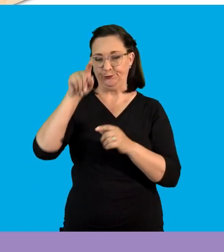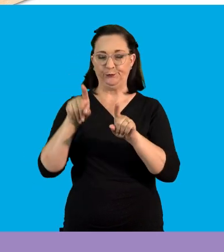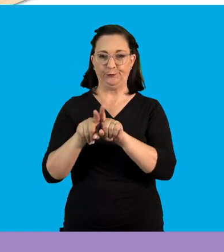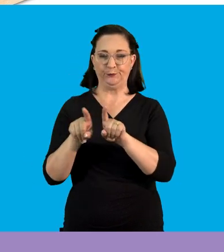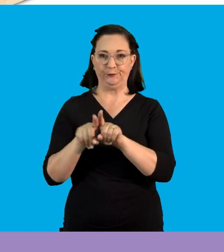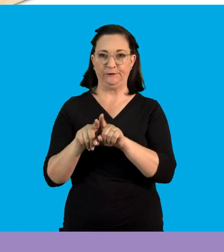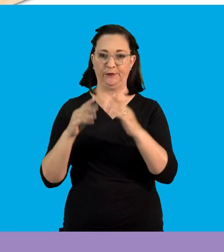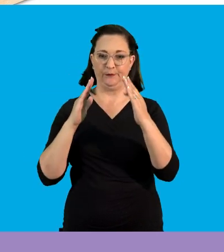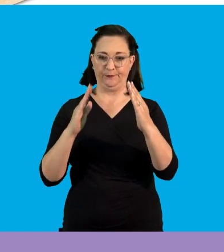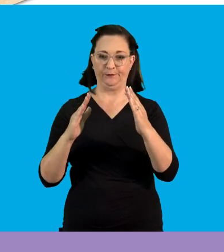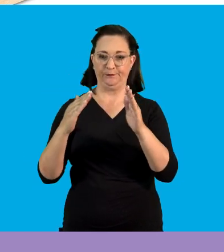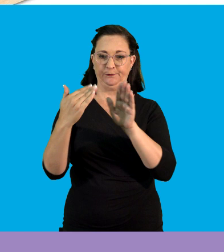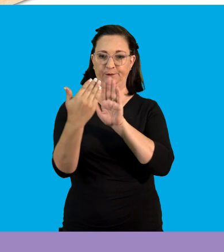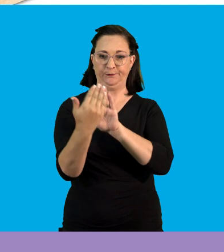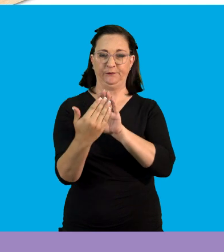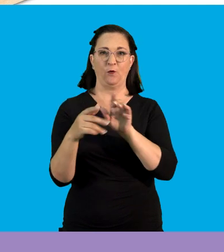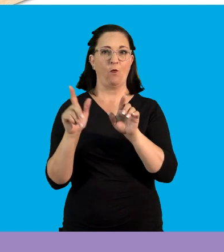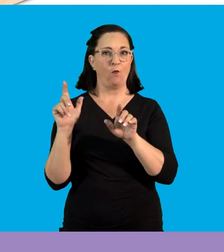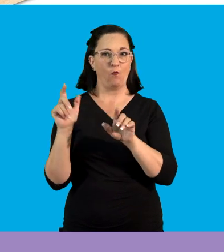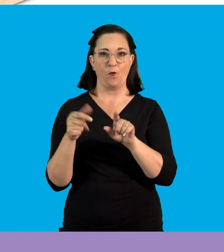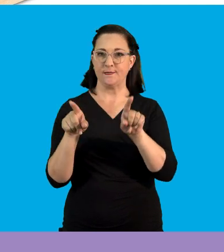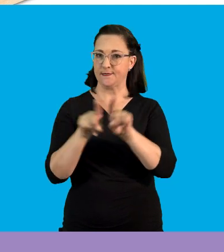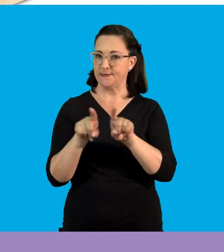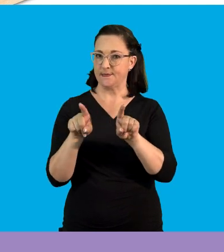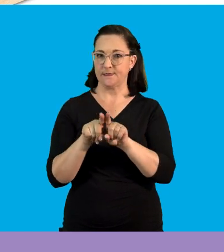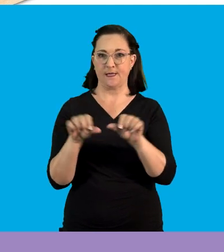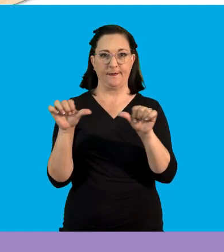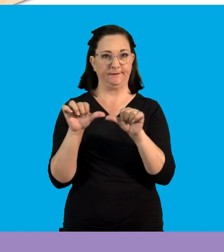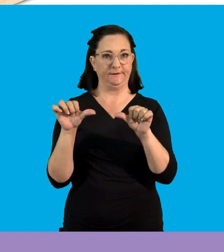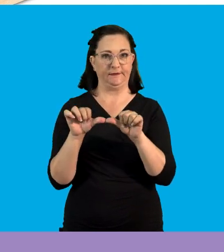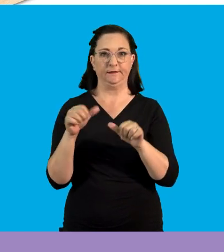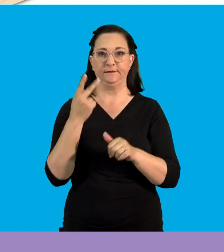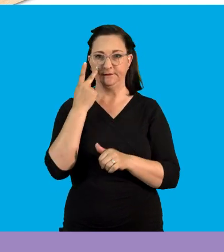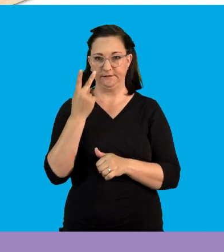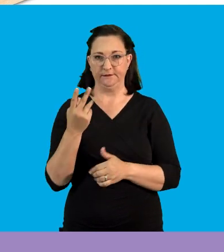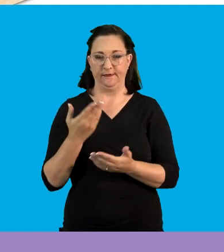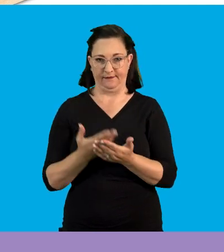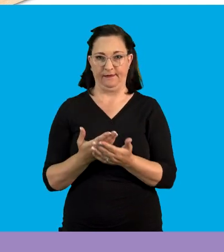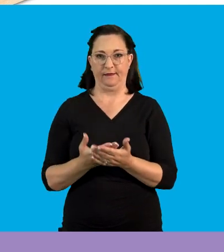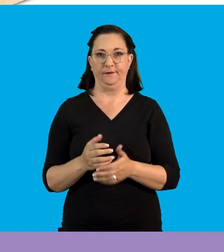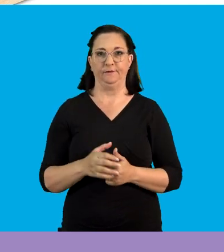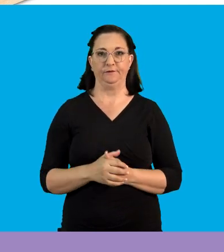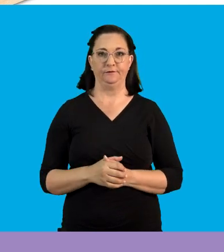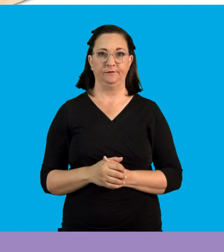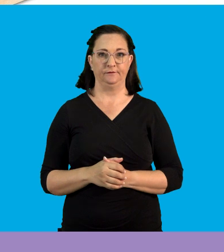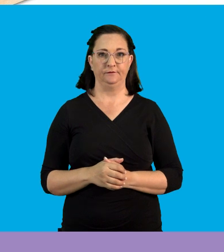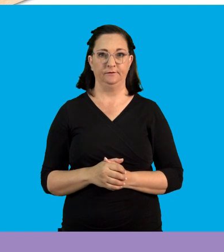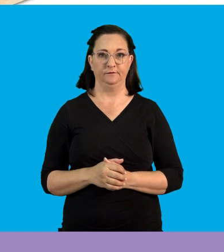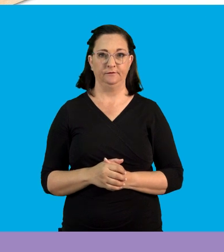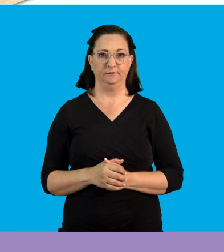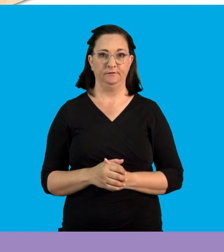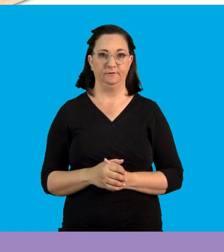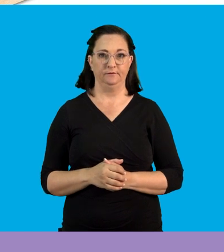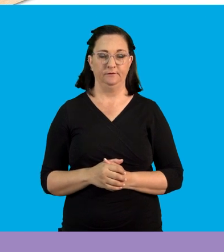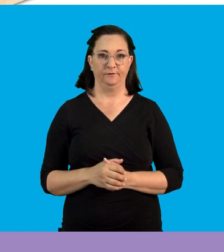Egypt. All the sides of that triangle that we are able to see from that side, all the sides there